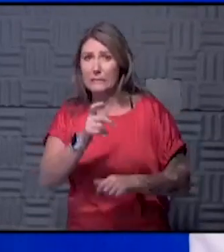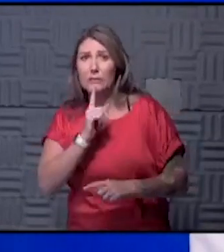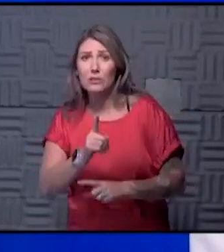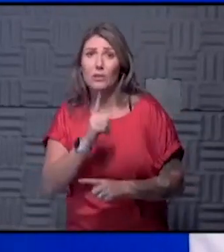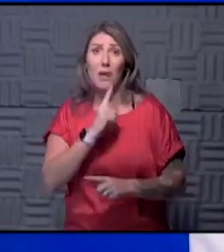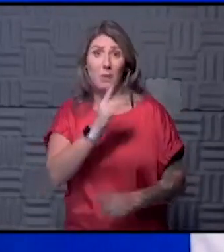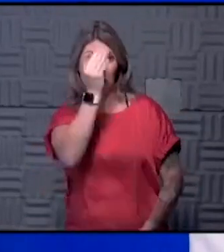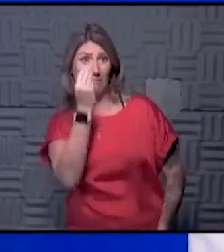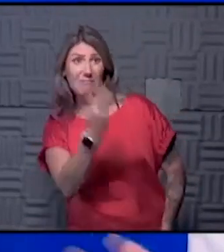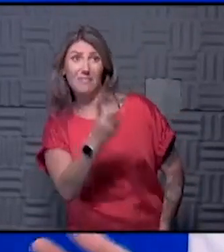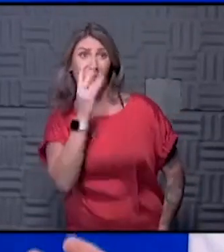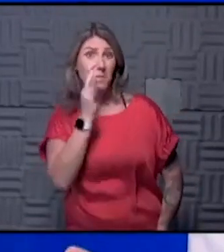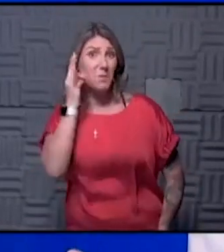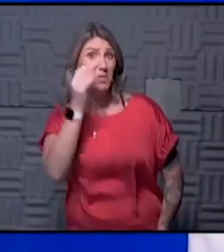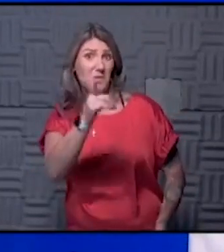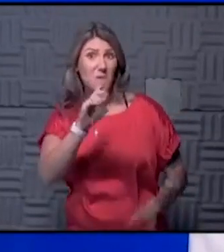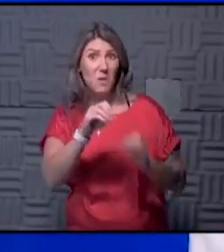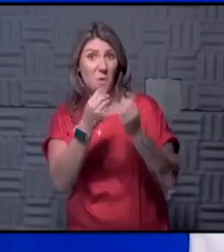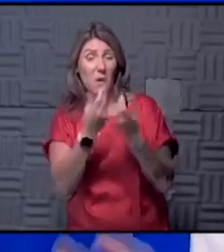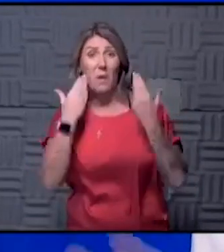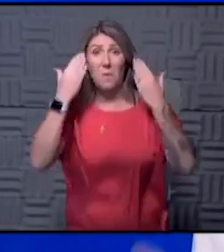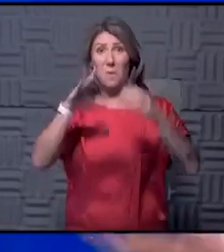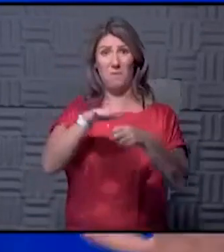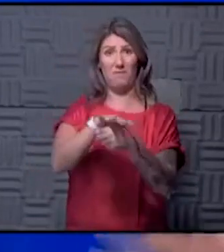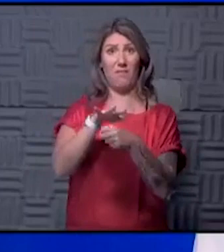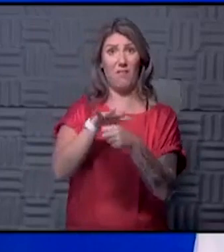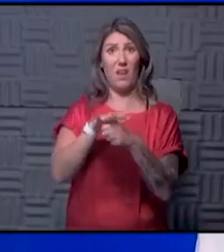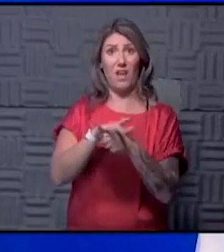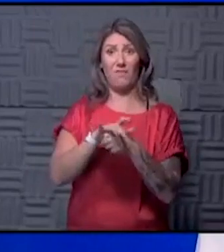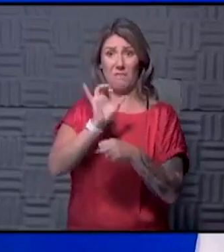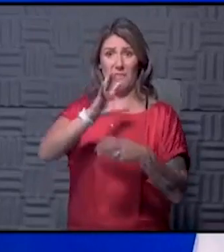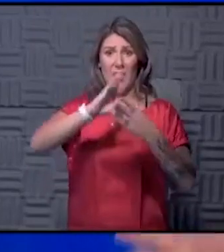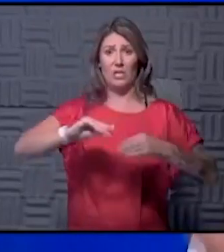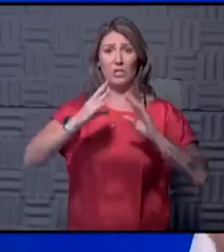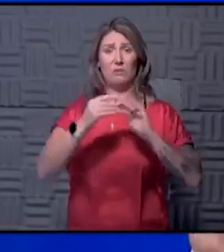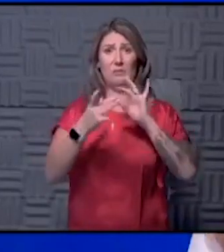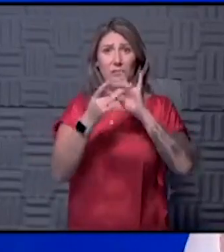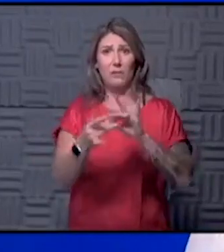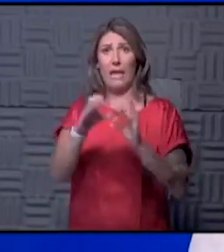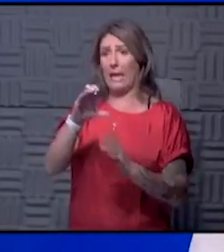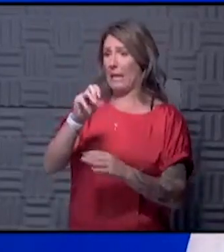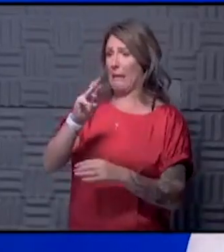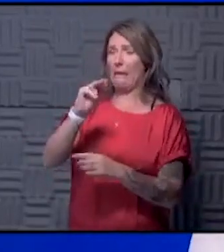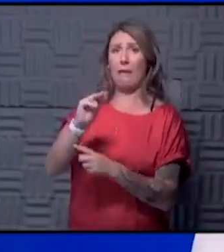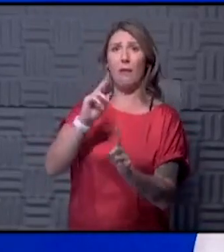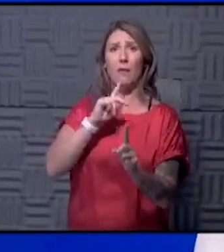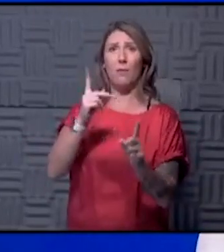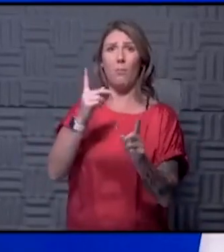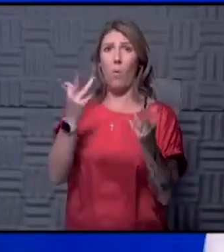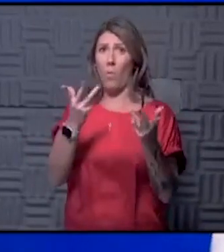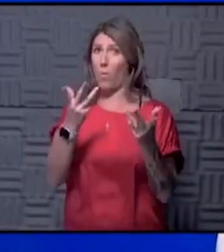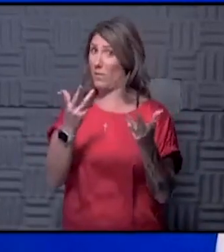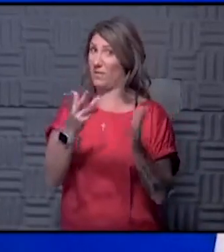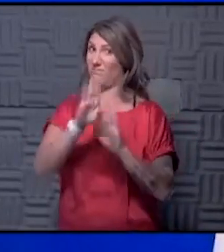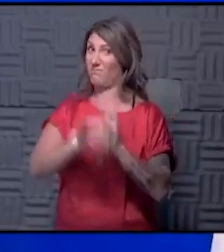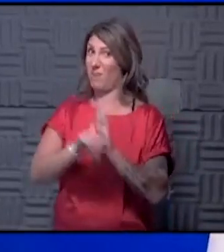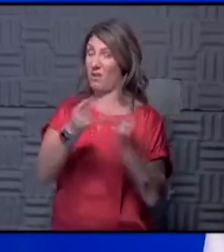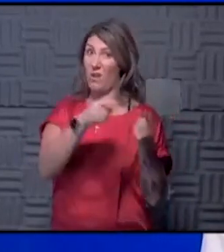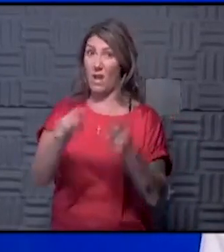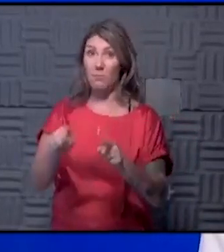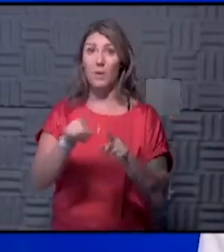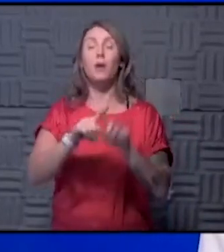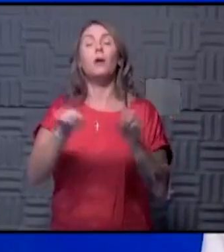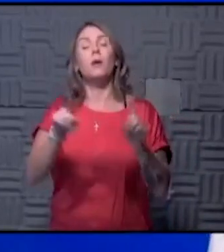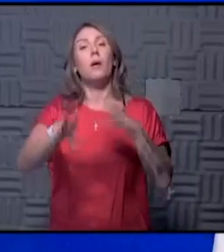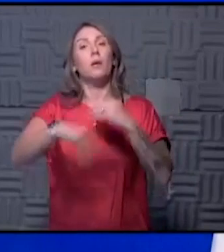the Chiefs about Yep. Jordan. I don't know enough here. I don't know enough of the story of what that dynamic was. Plus, they do test every